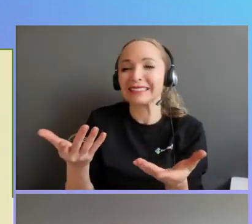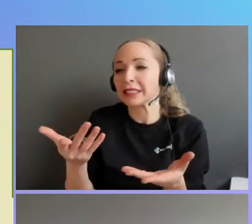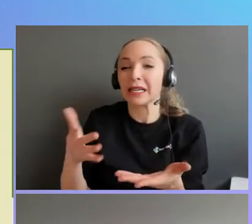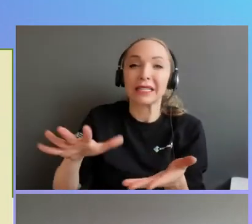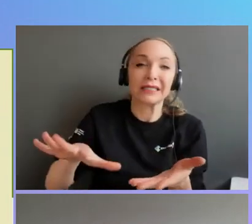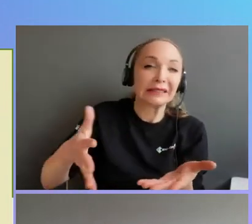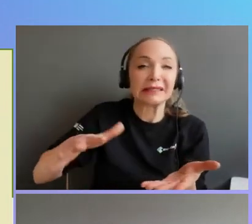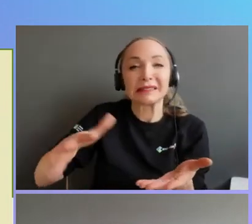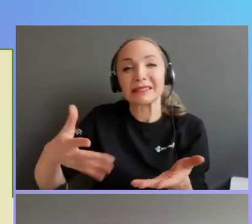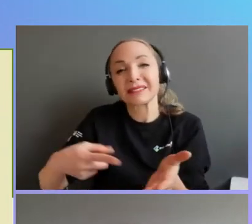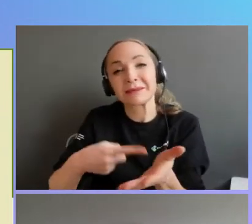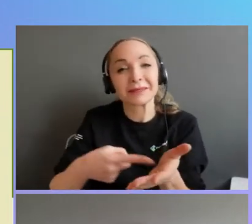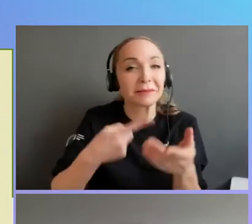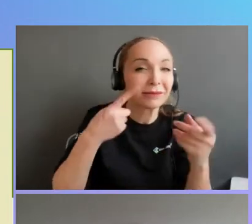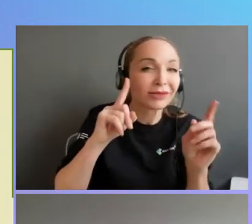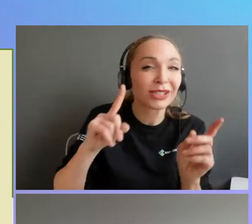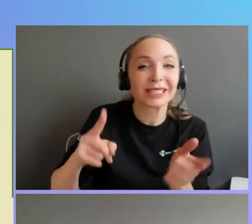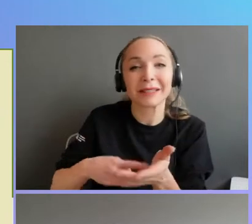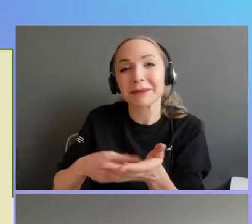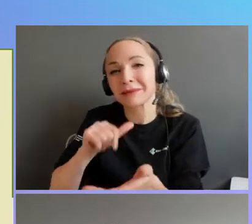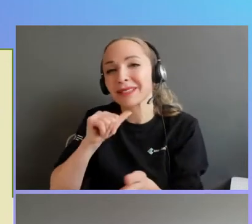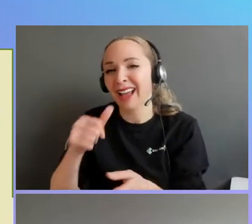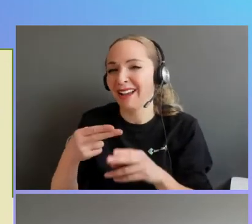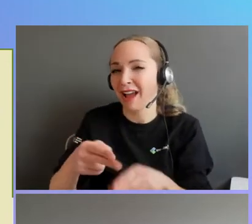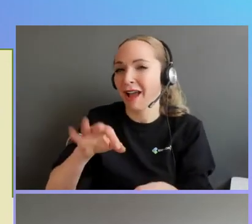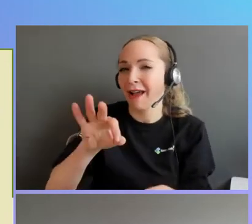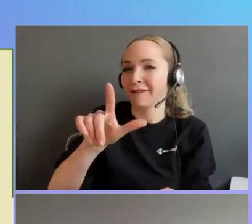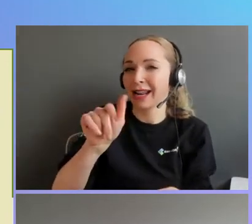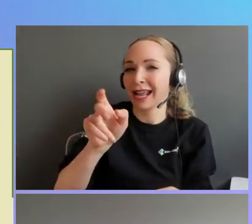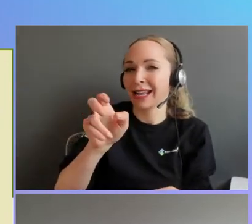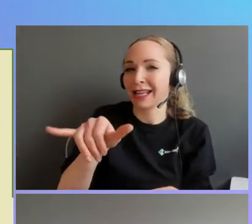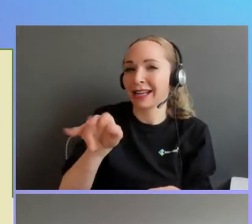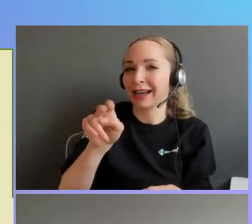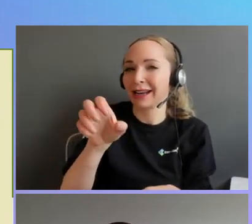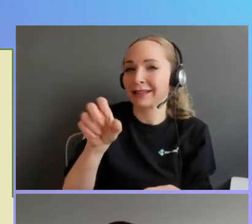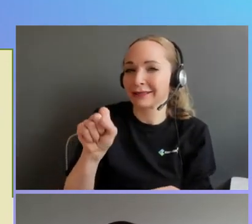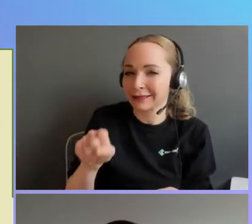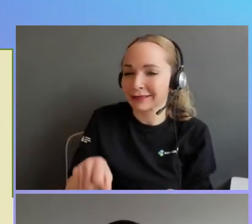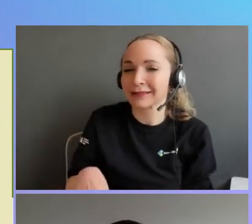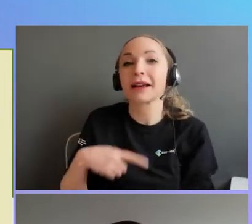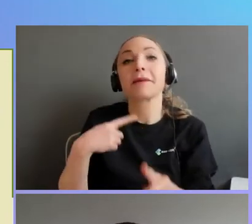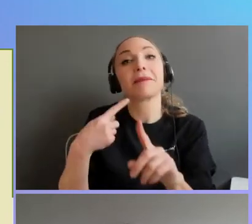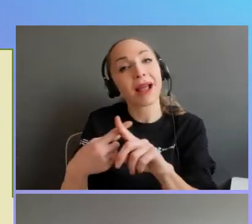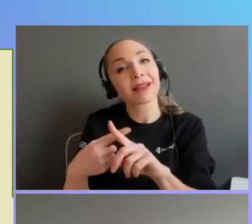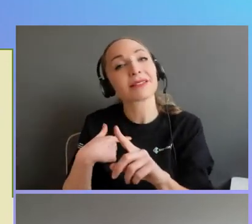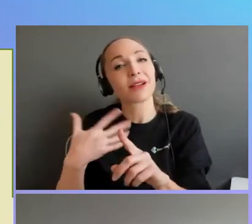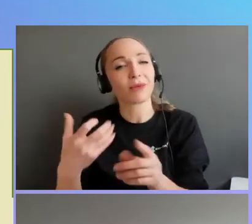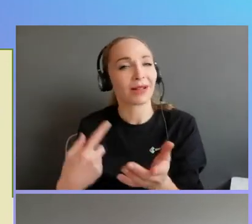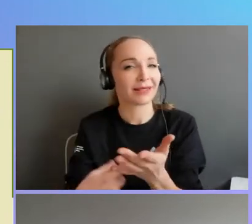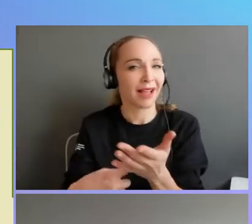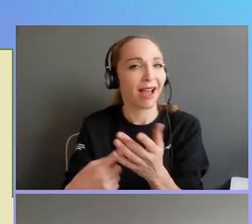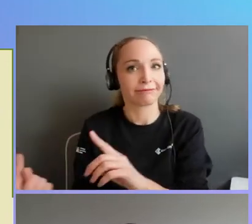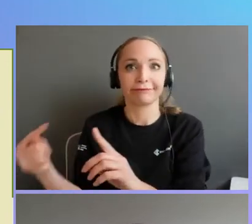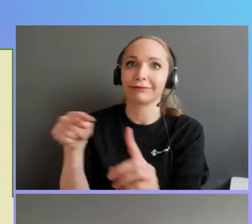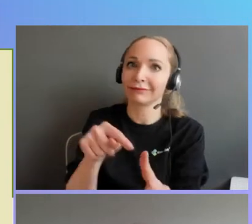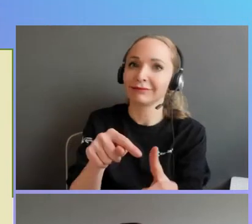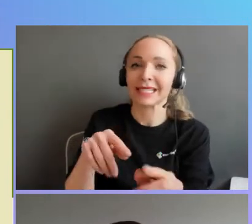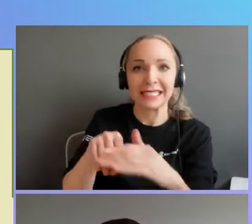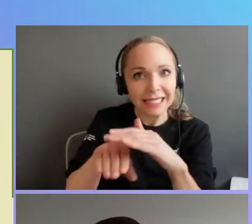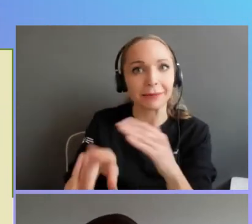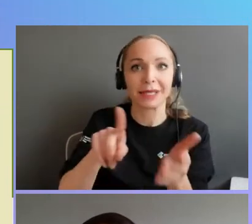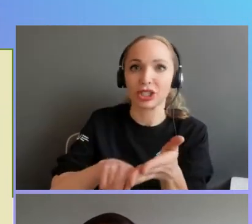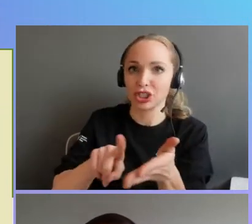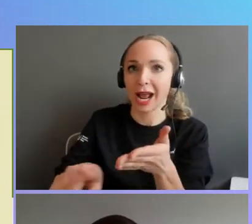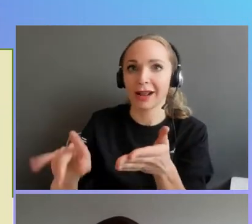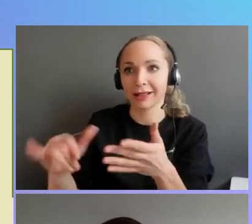with accessibility checks. So once more, going back to the Cypress X plugin and its approach,